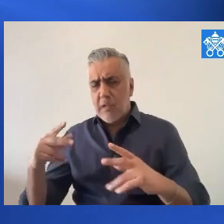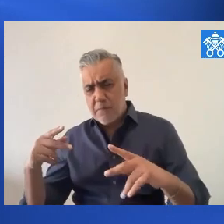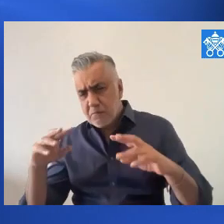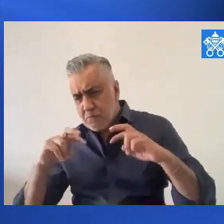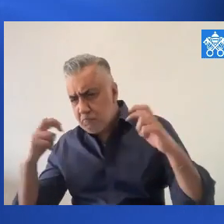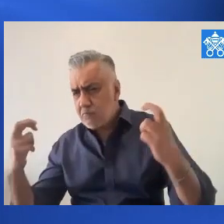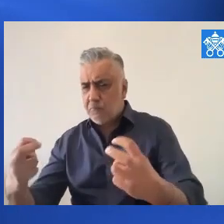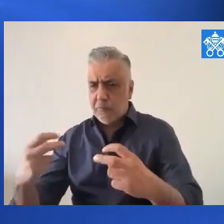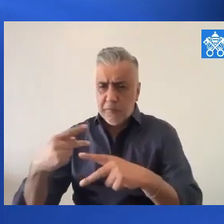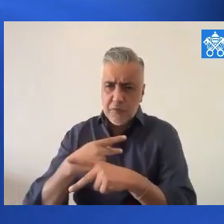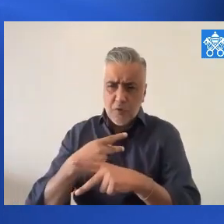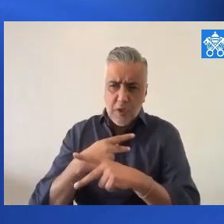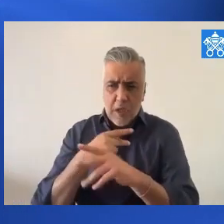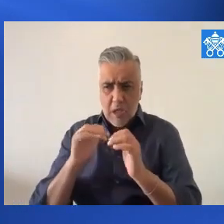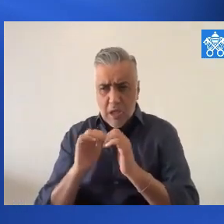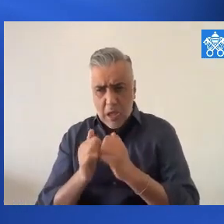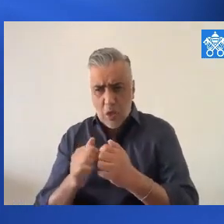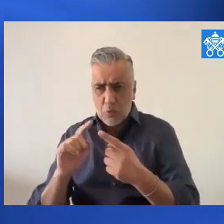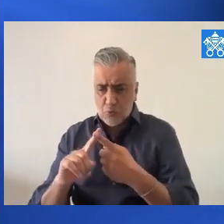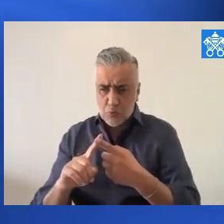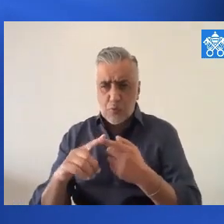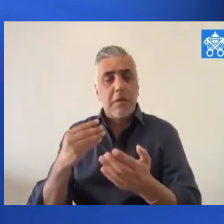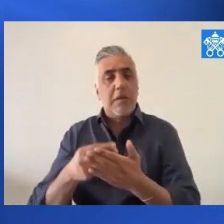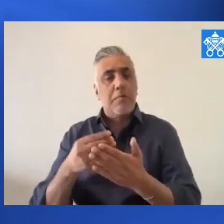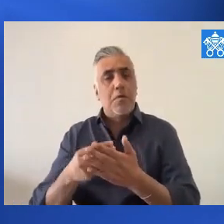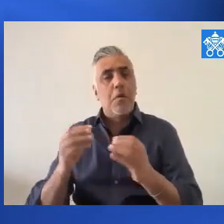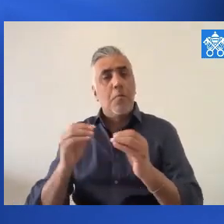already graduated and looking at ways to